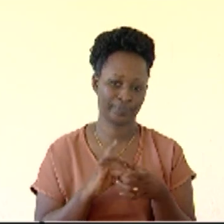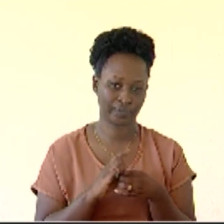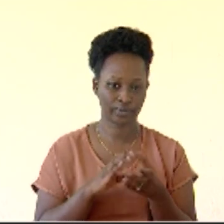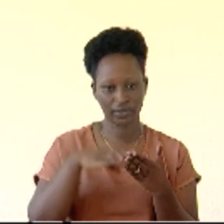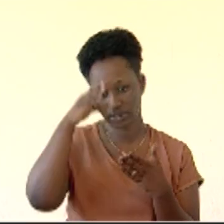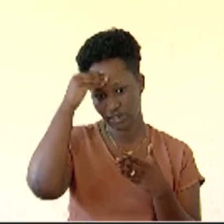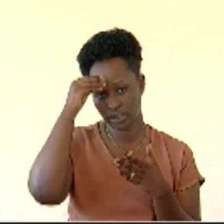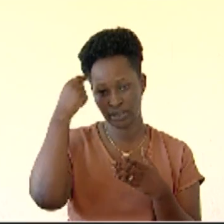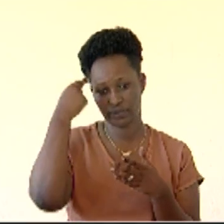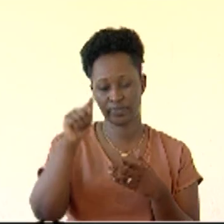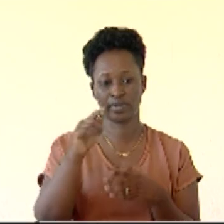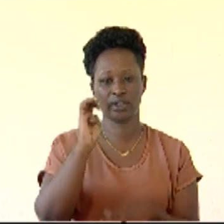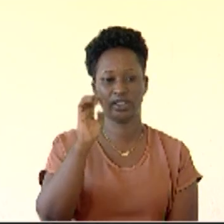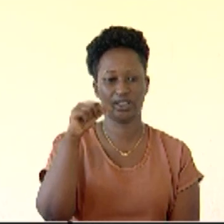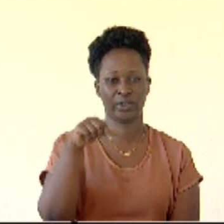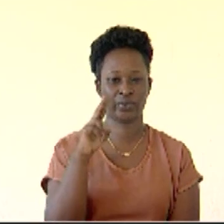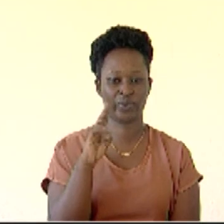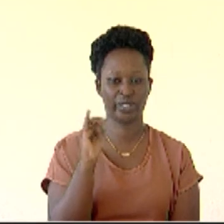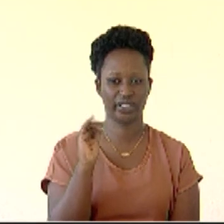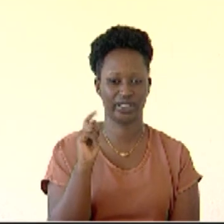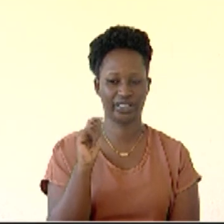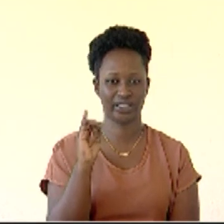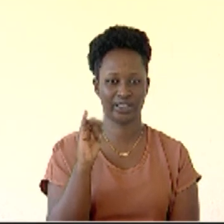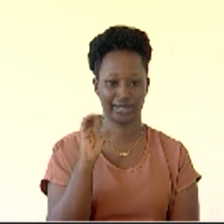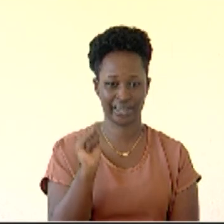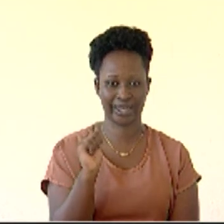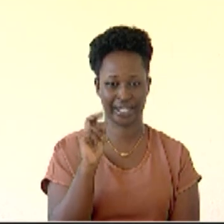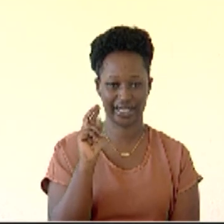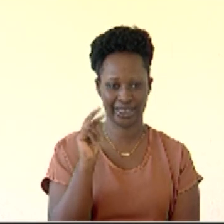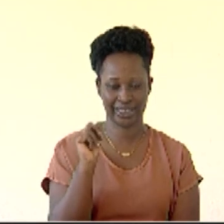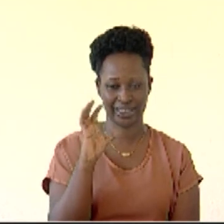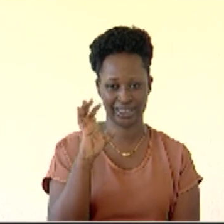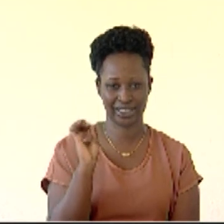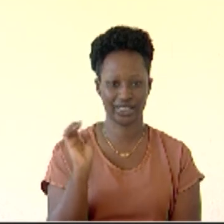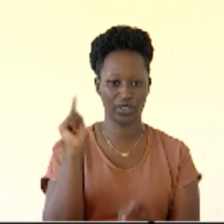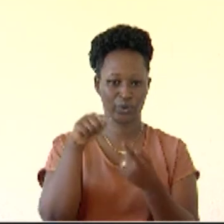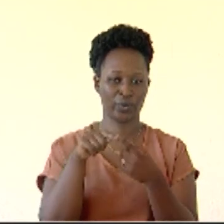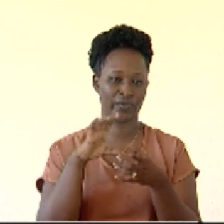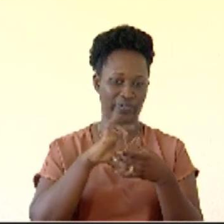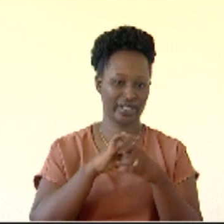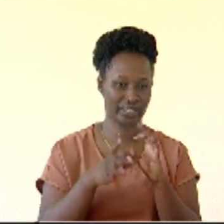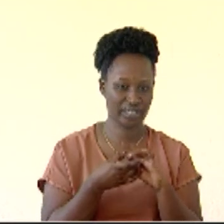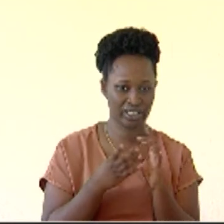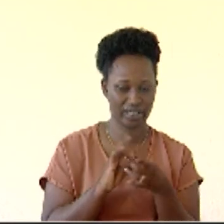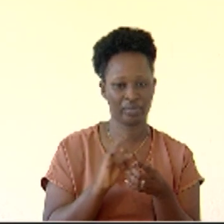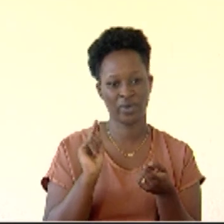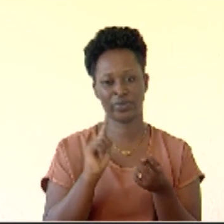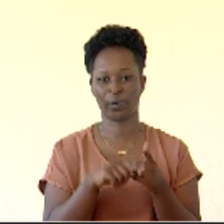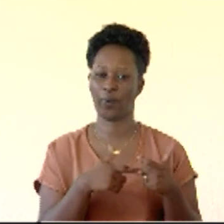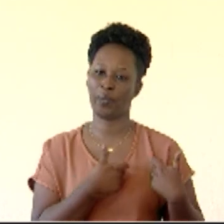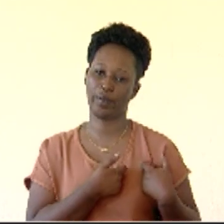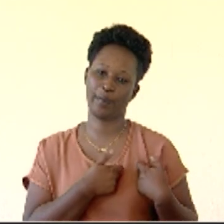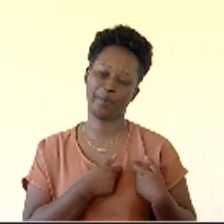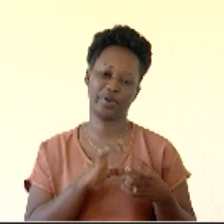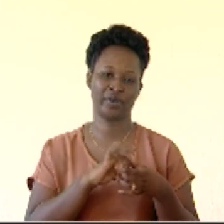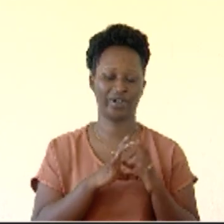acquaintance to friendship to romantic relationships, all right? How are they going to be varying? Most of the people form